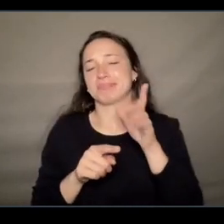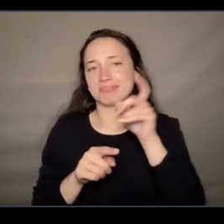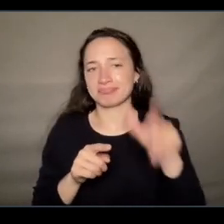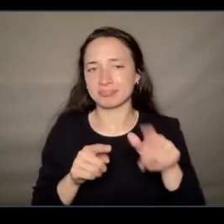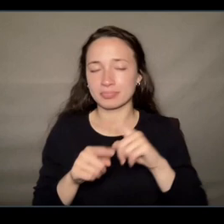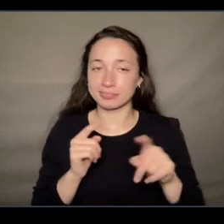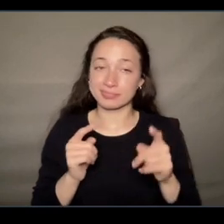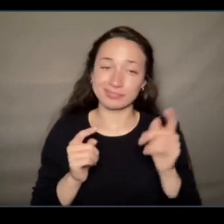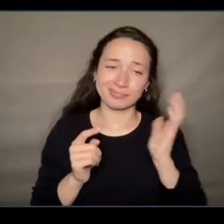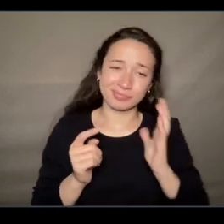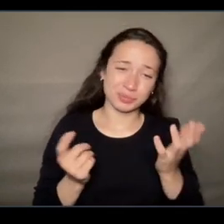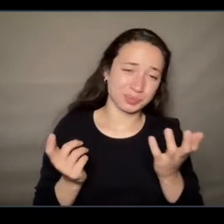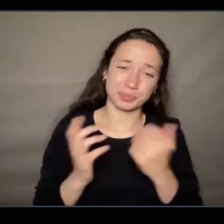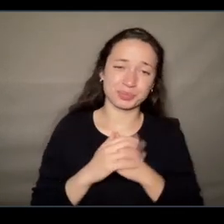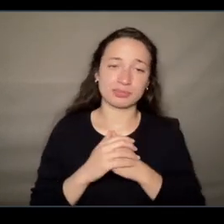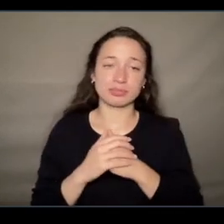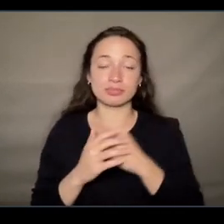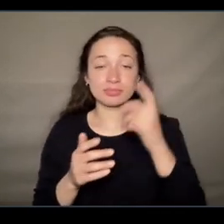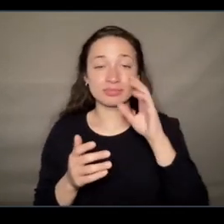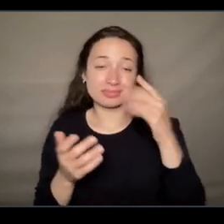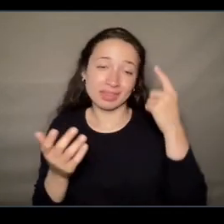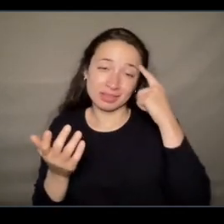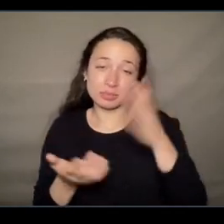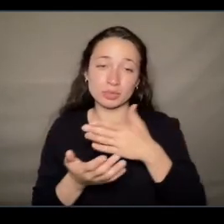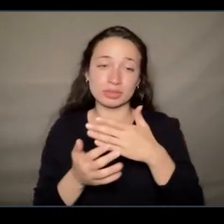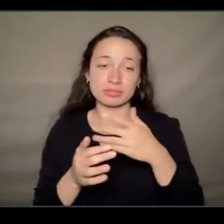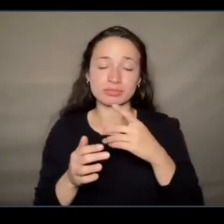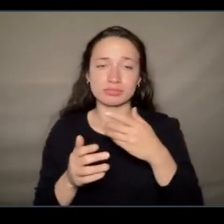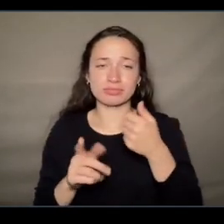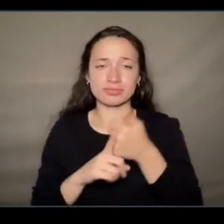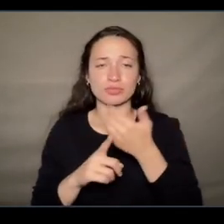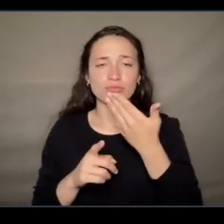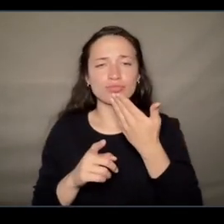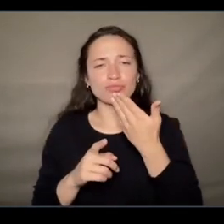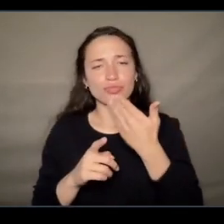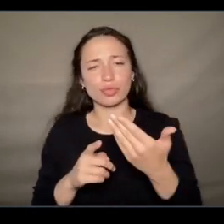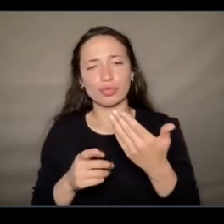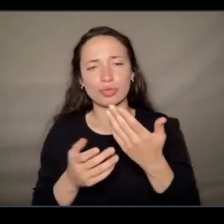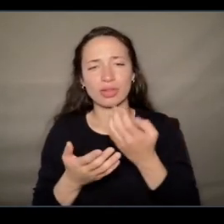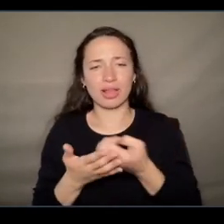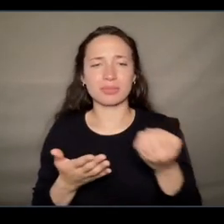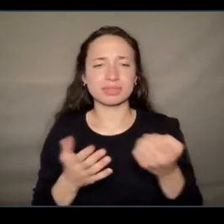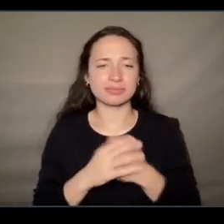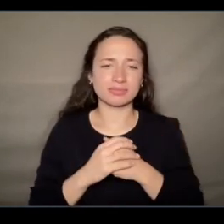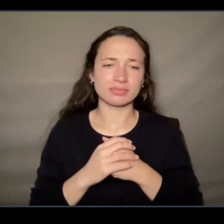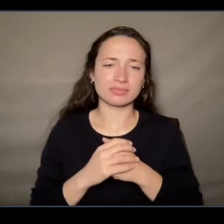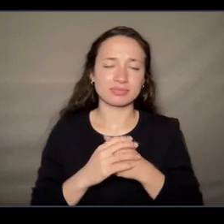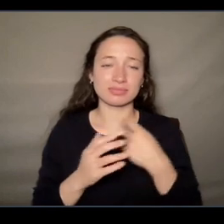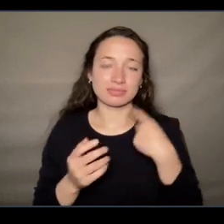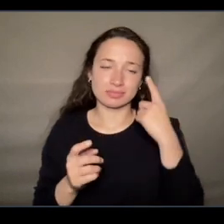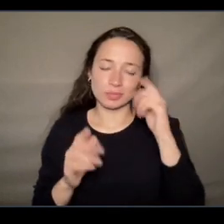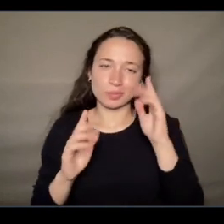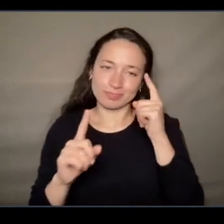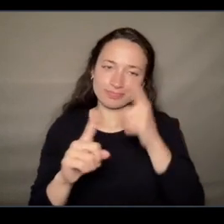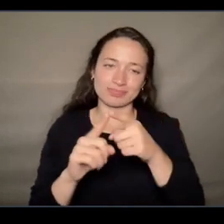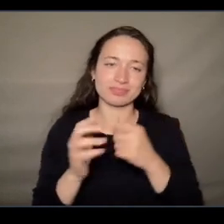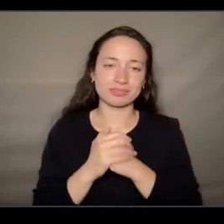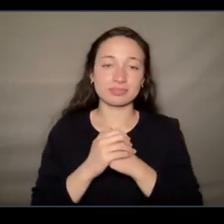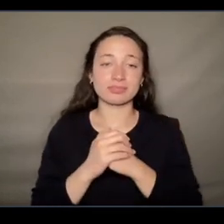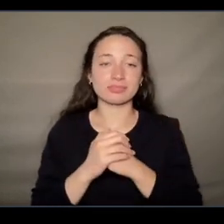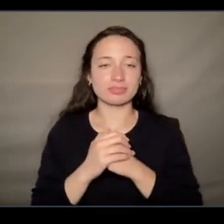isn't always. Yeah, I think the music is a great element I strive for often.